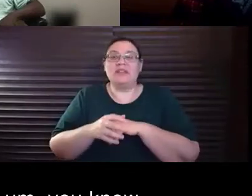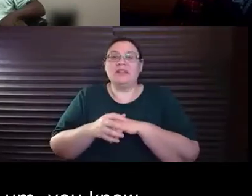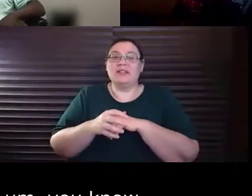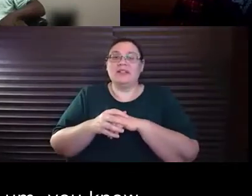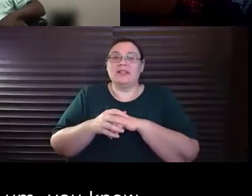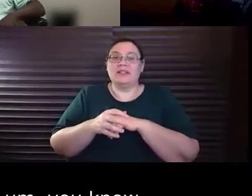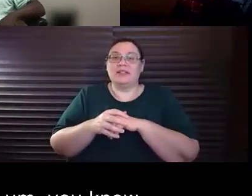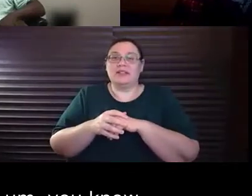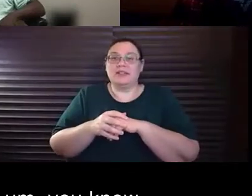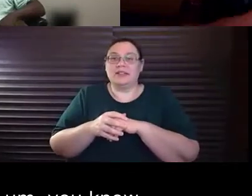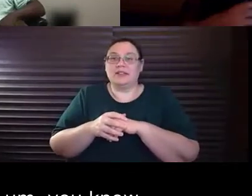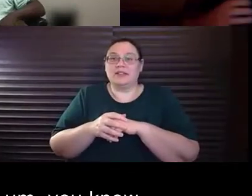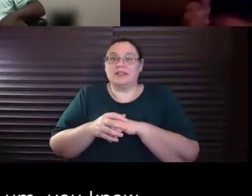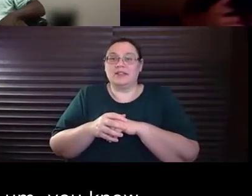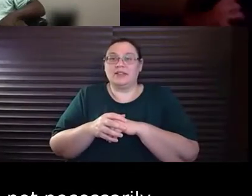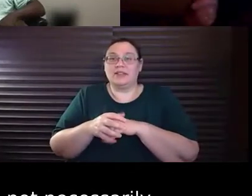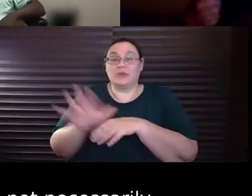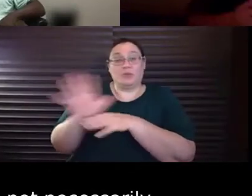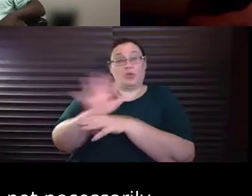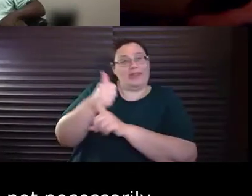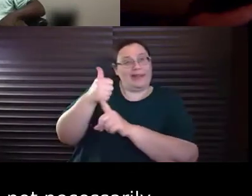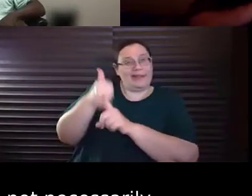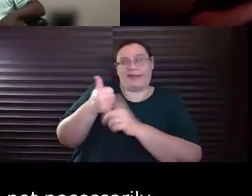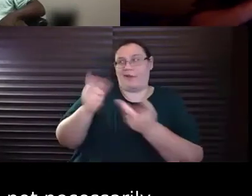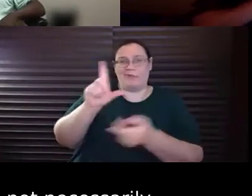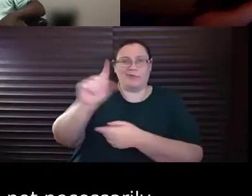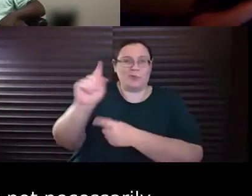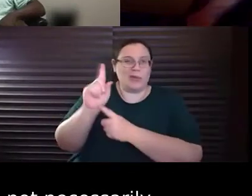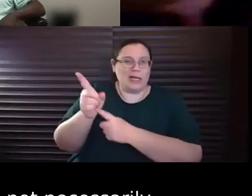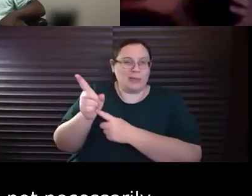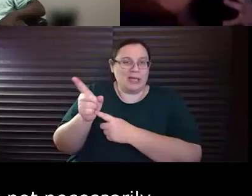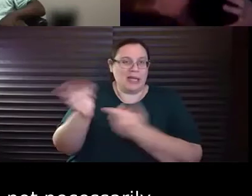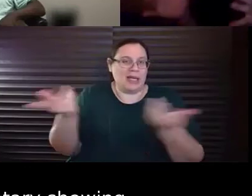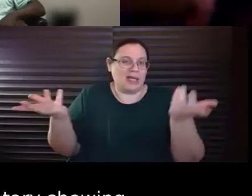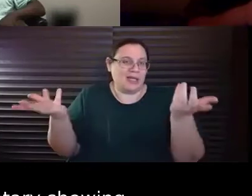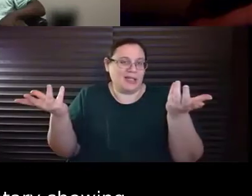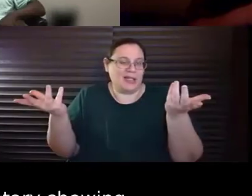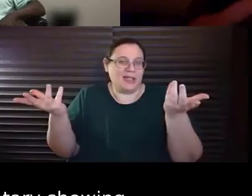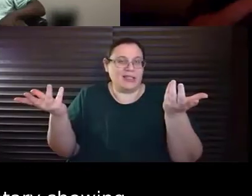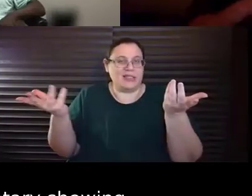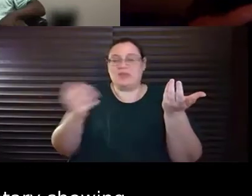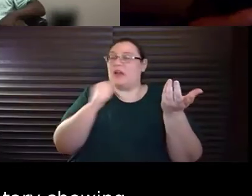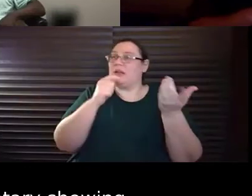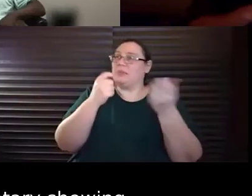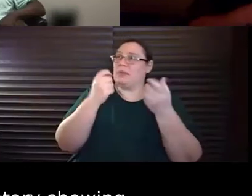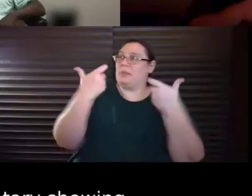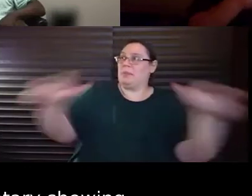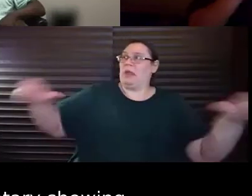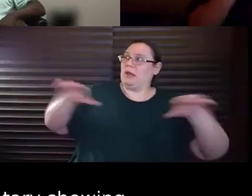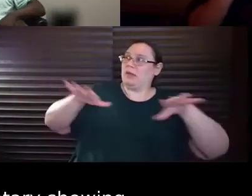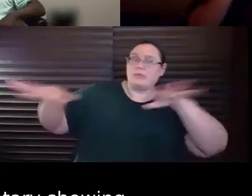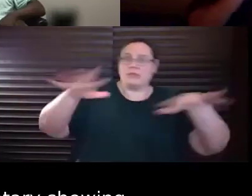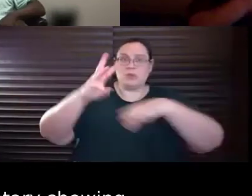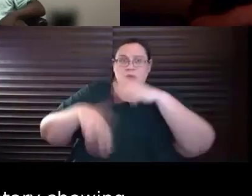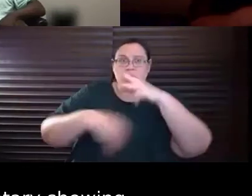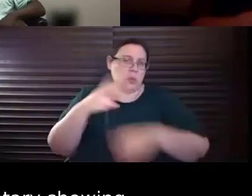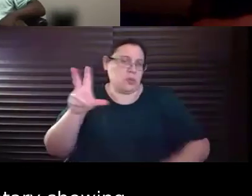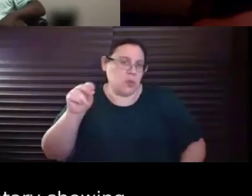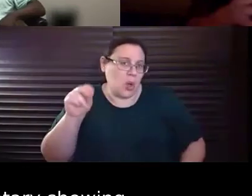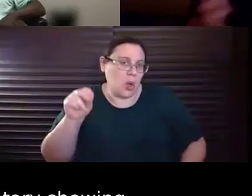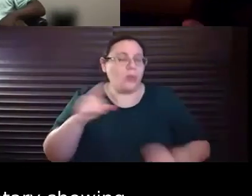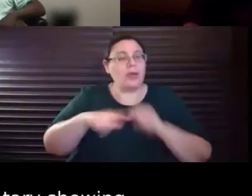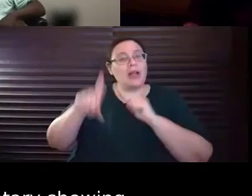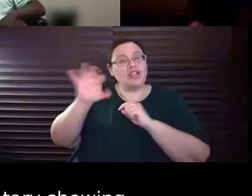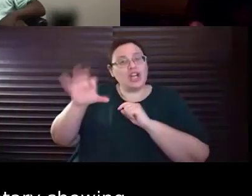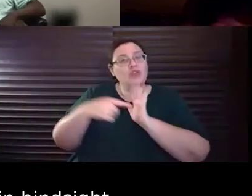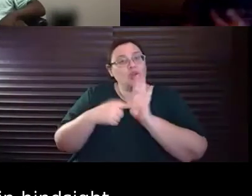the movie itself was like 20 minutes long, wasn't necessarily going to move the needle, but this documentary that showed the process of